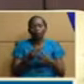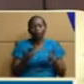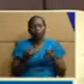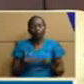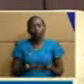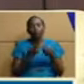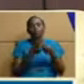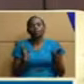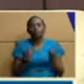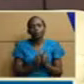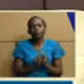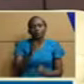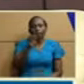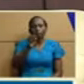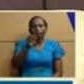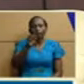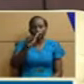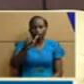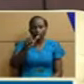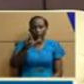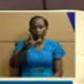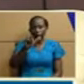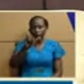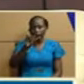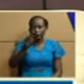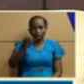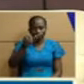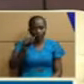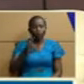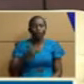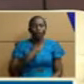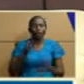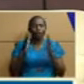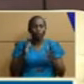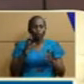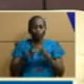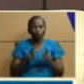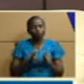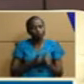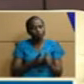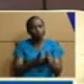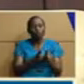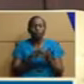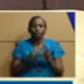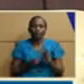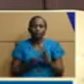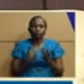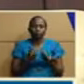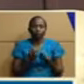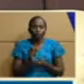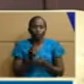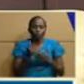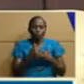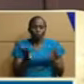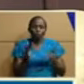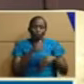with you, Salima. Please, we have a large audience following us, so make your keynote a